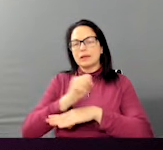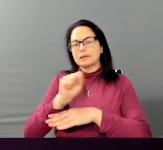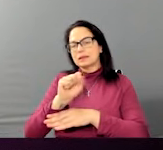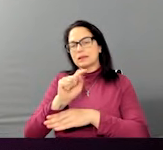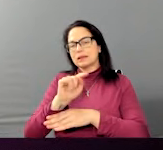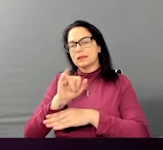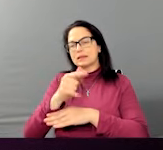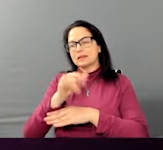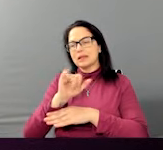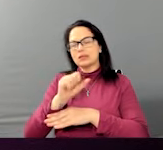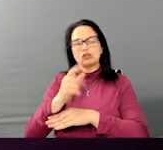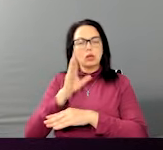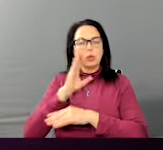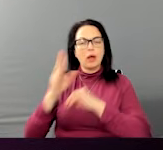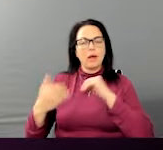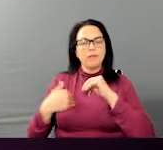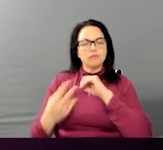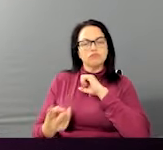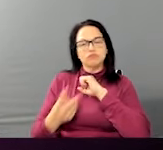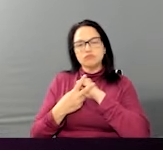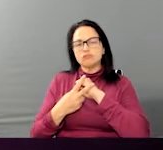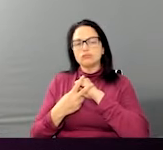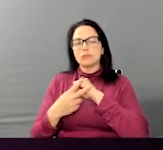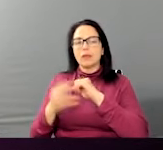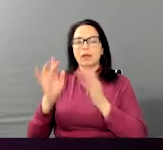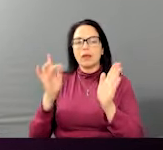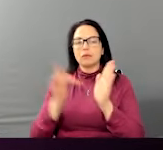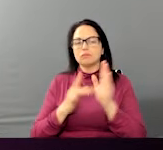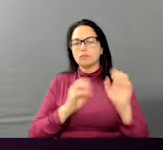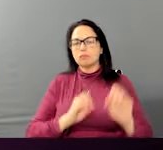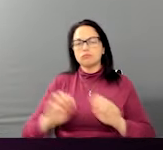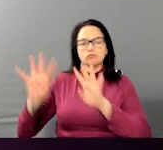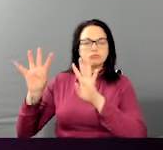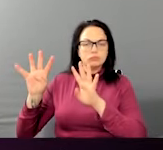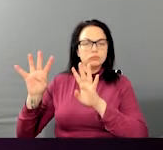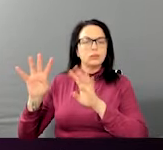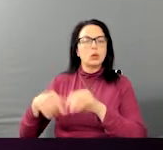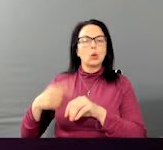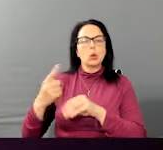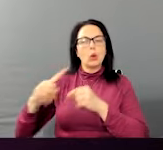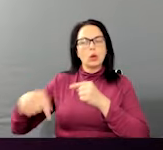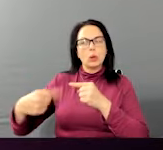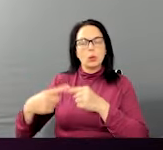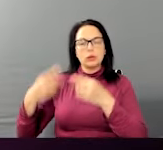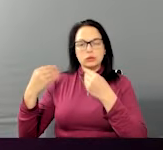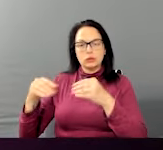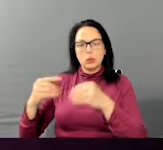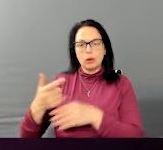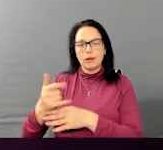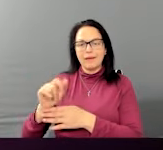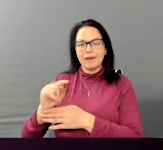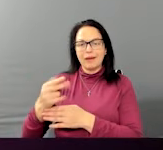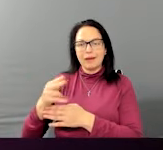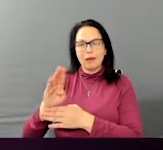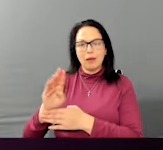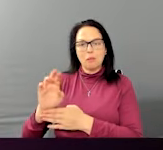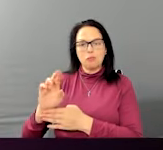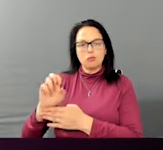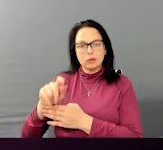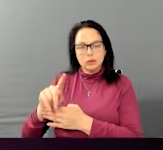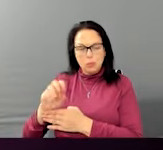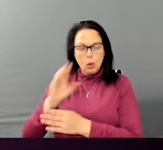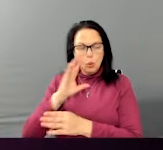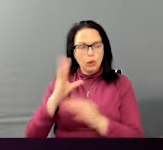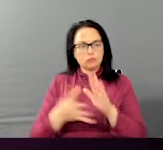repository, commit everything with init, and push that up to our OneWheel store GitHub repo. So we'll copy this to add that